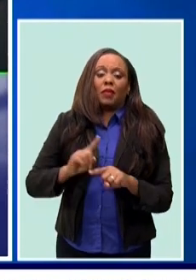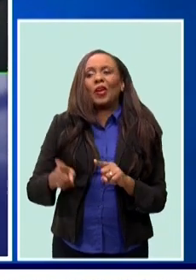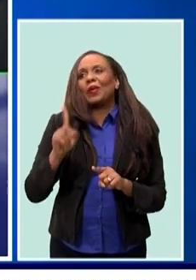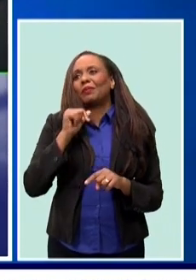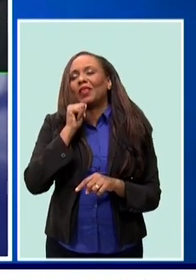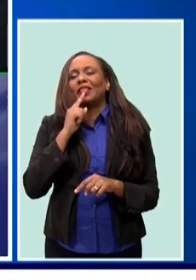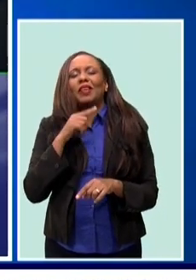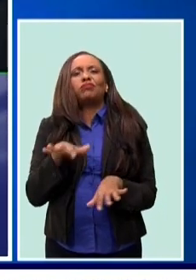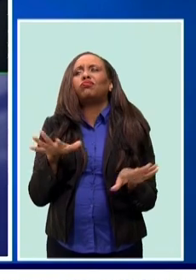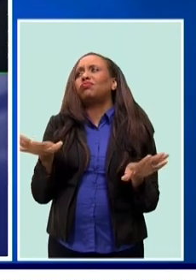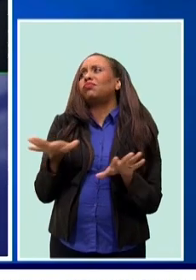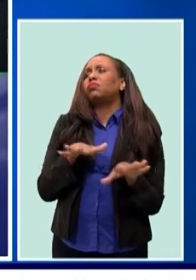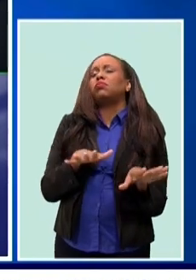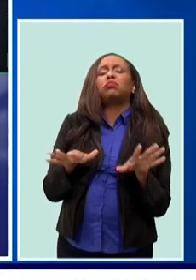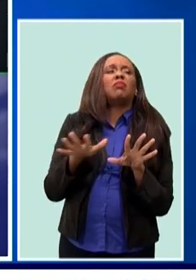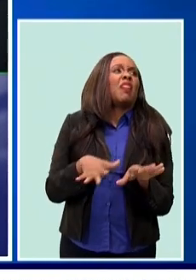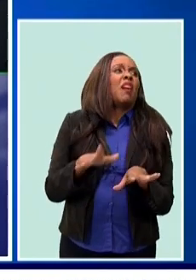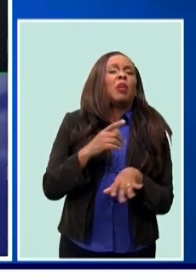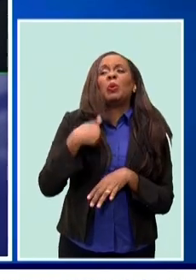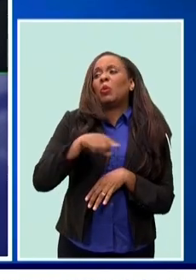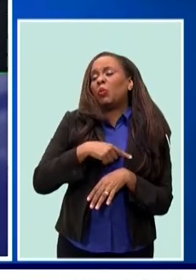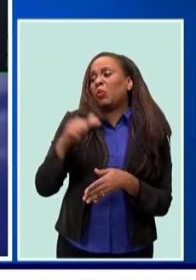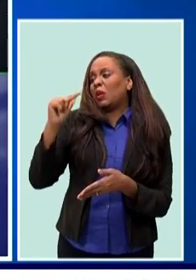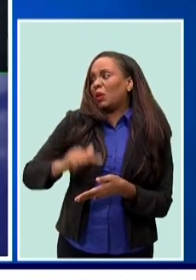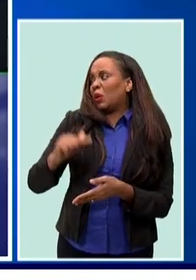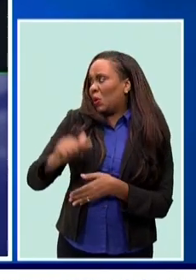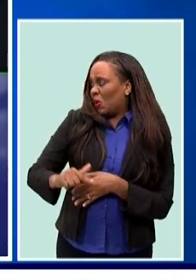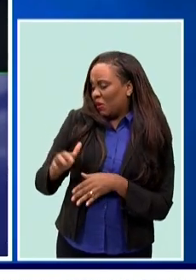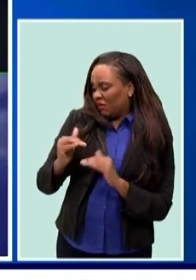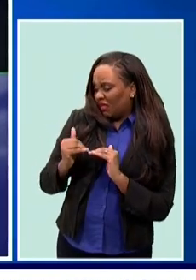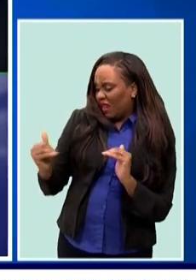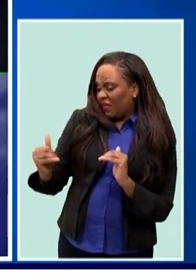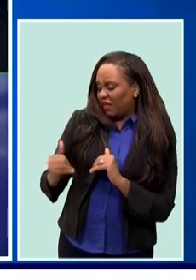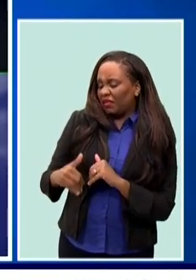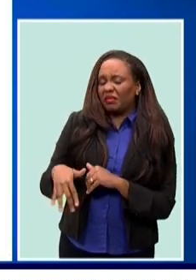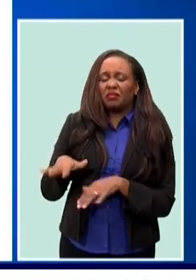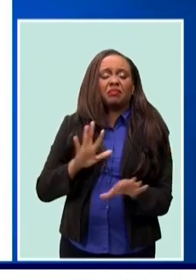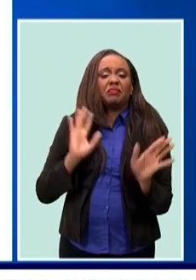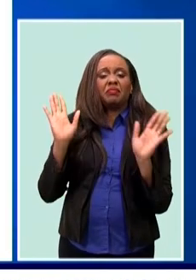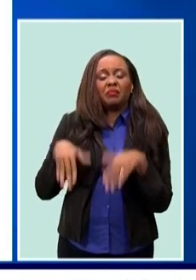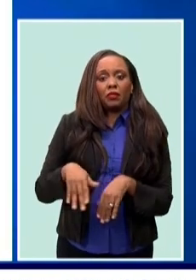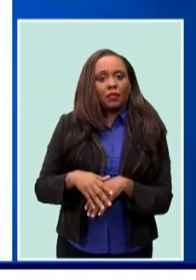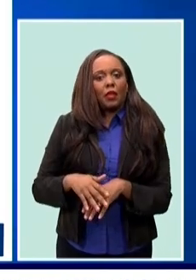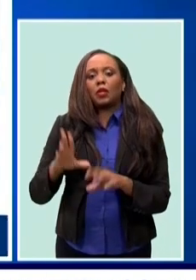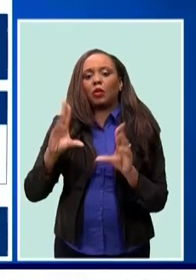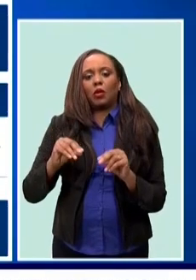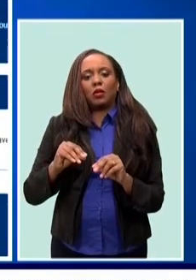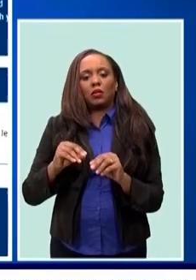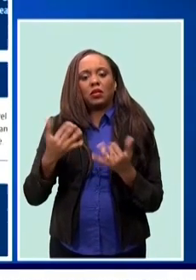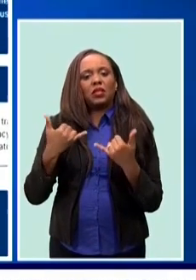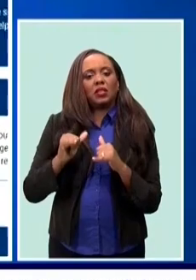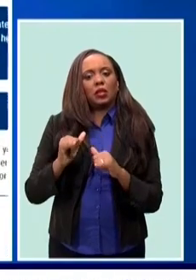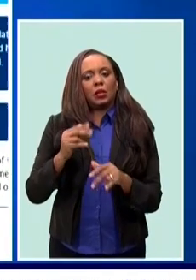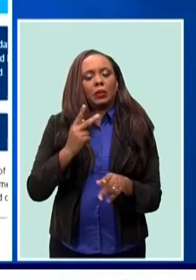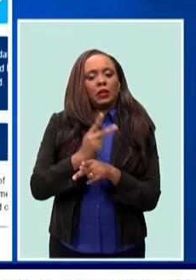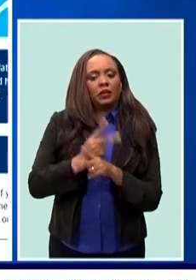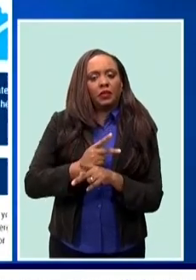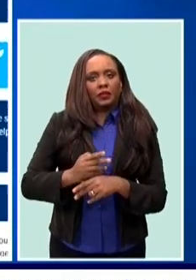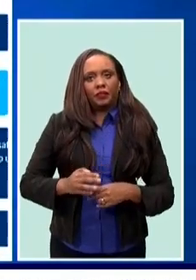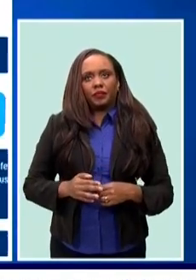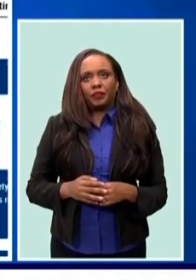that we are rated at the lowest level of risk. We have some issues in Barbados that we have to attend to. The advisory identifies Crab Hill in